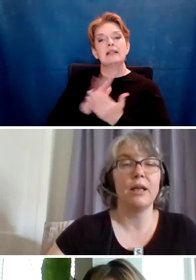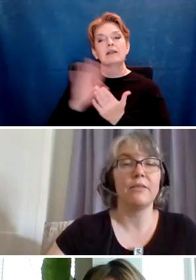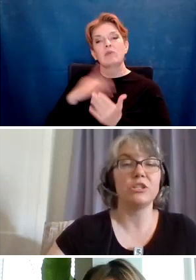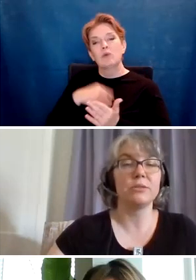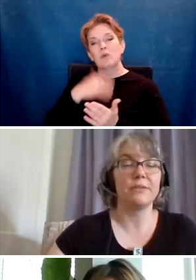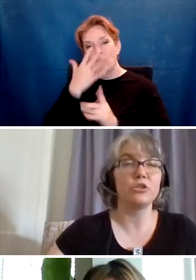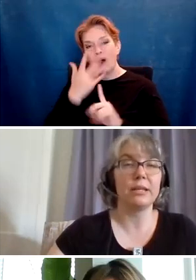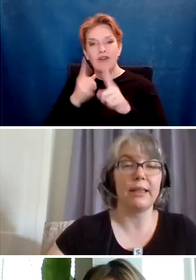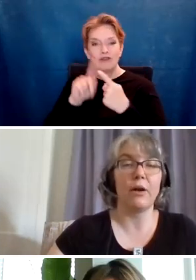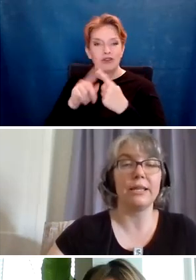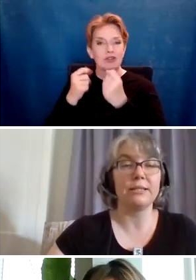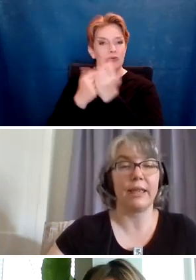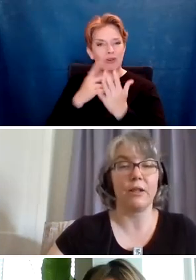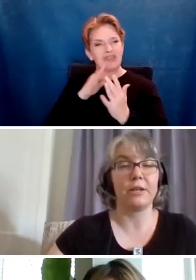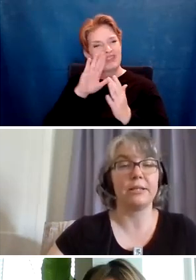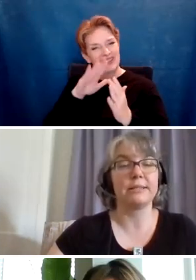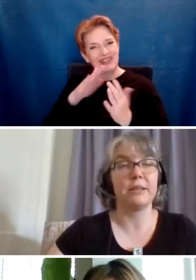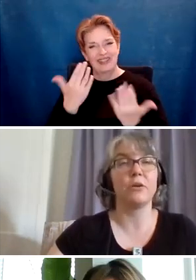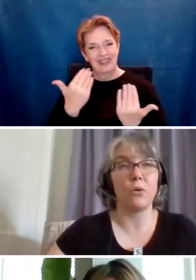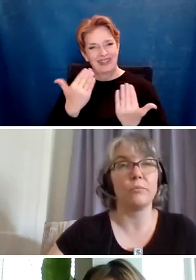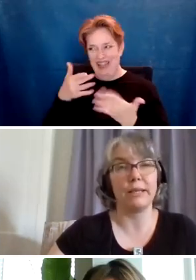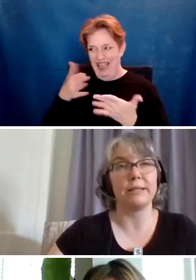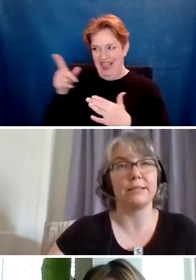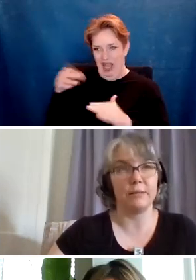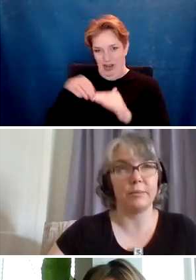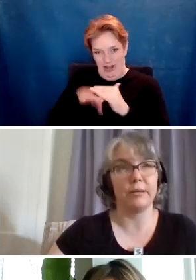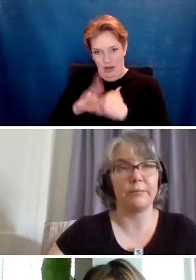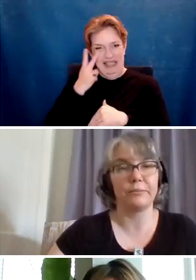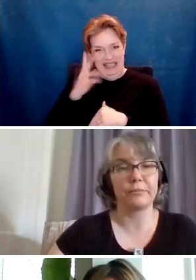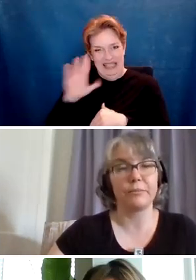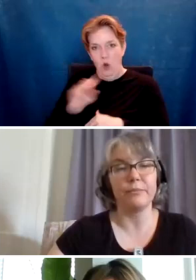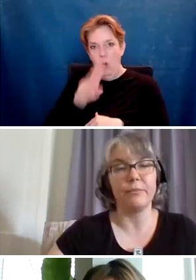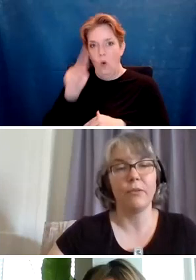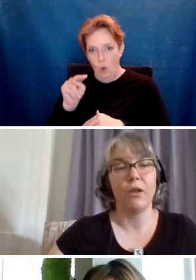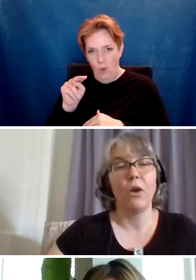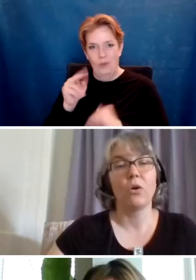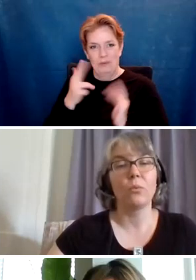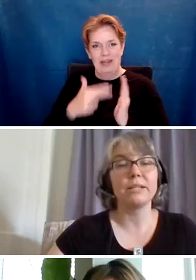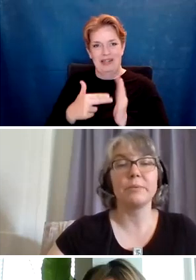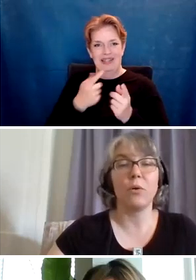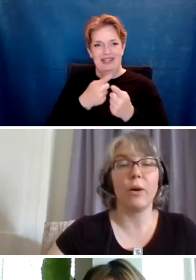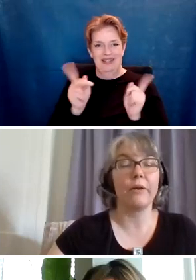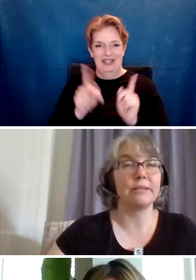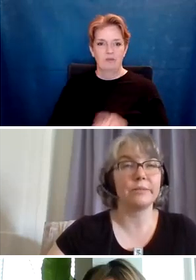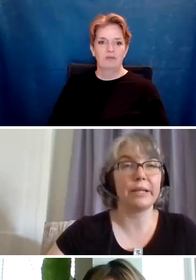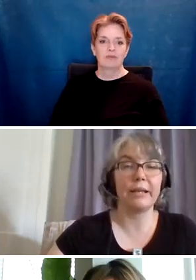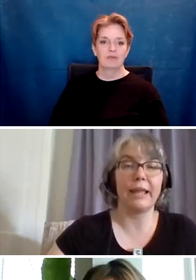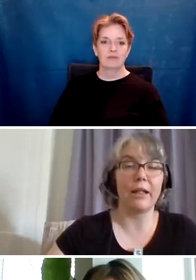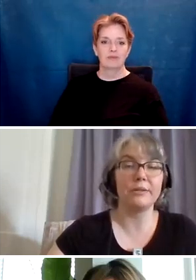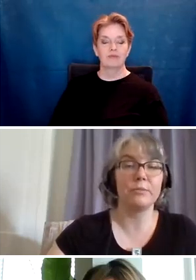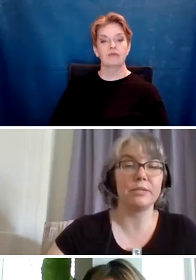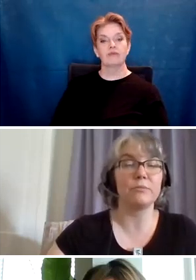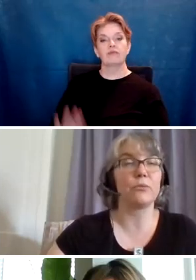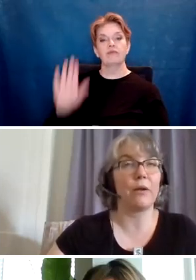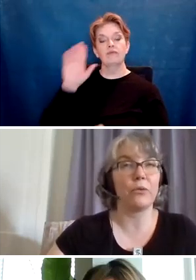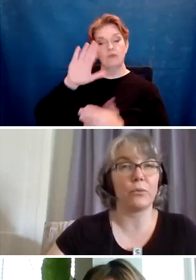patrons that she was eventually allowed into the gallery to see her own paintings exhibited. Her work has been acquired and displayed in